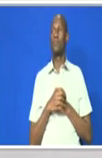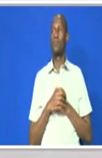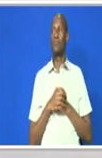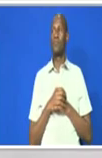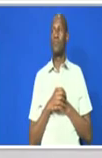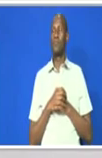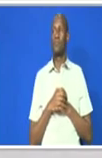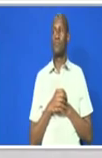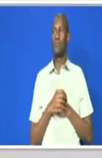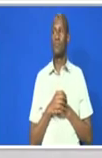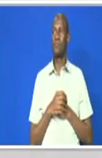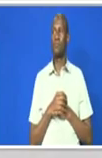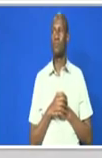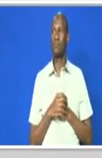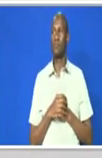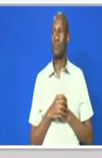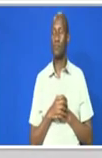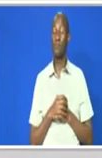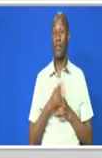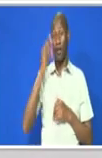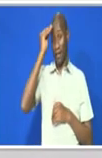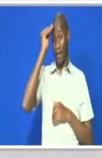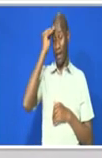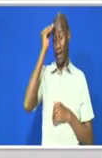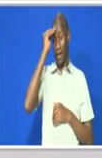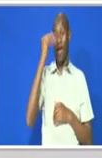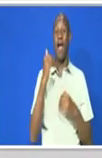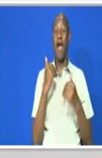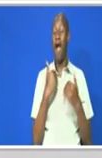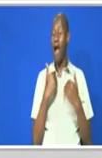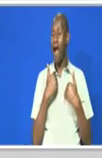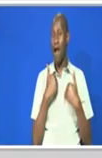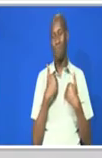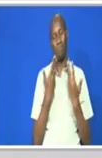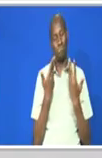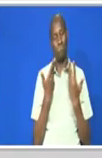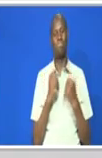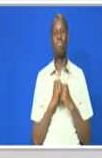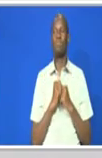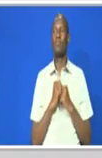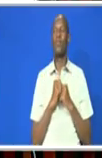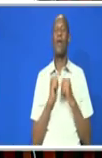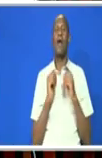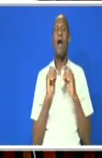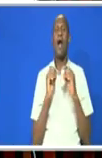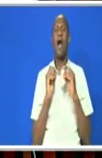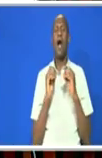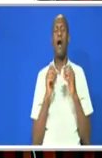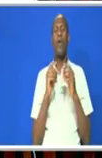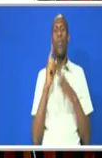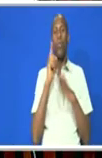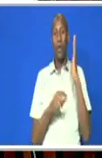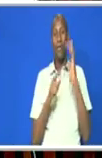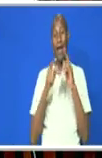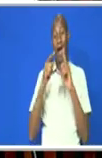18 take away 5. Lana, I ask myself, how many do I add